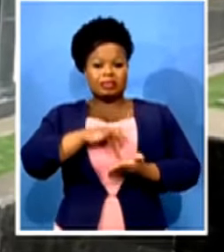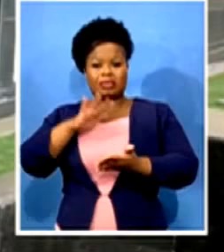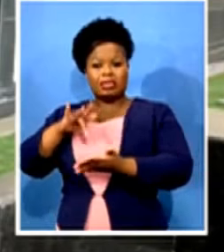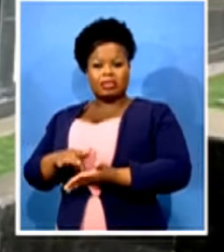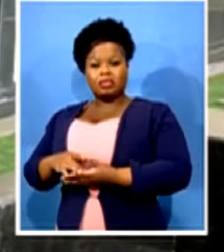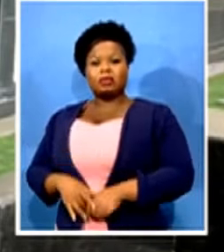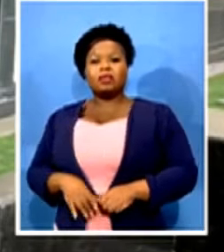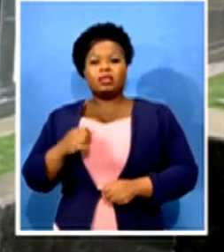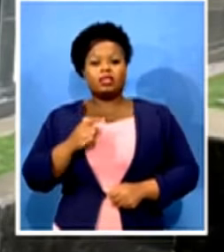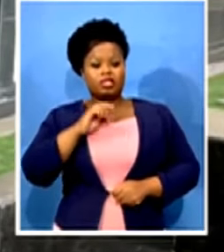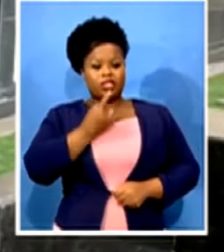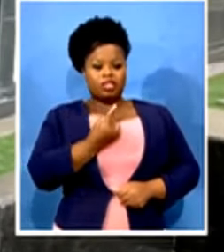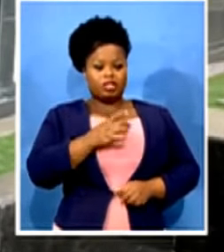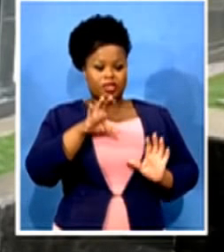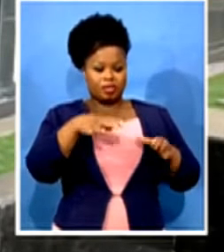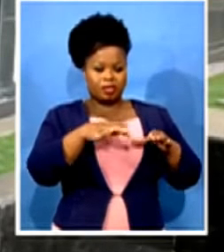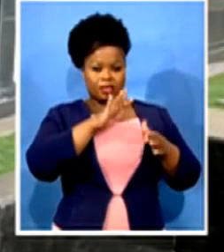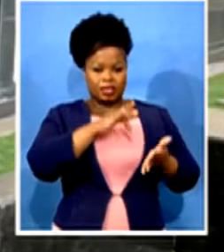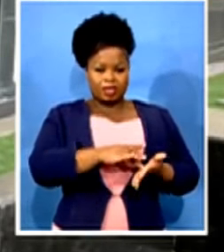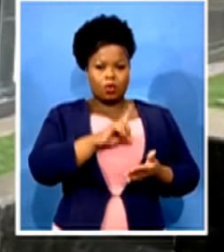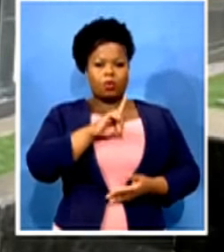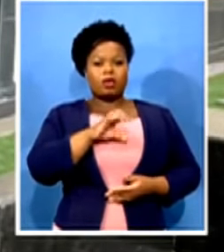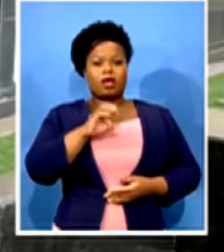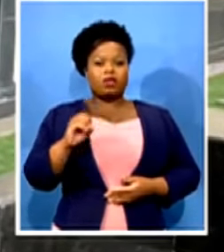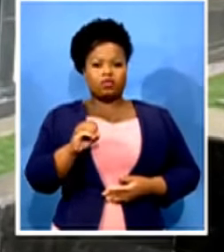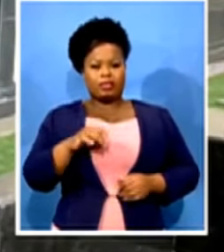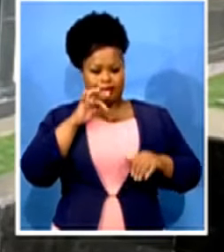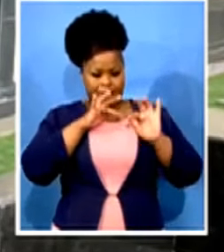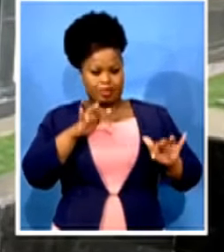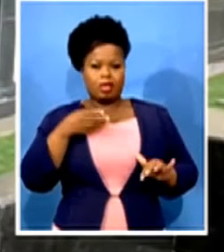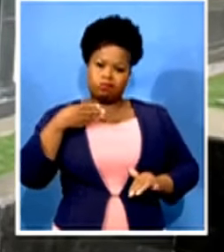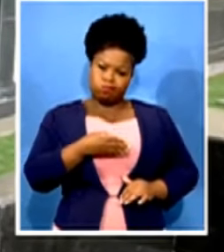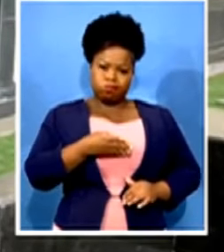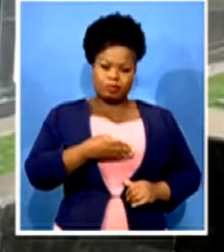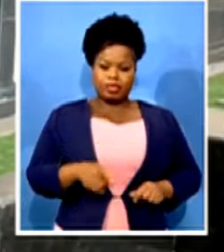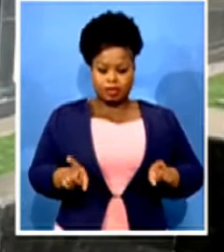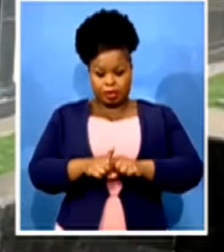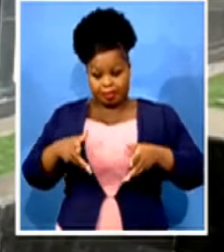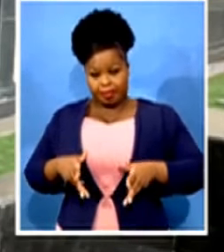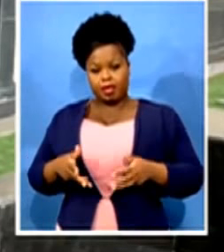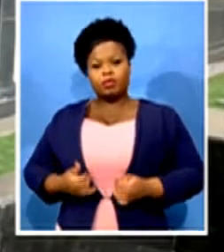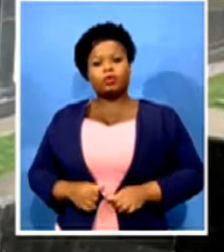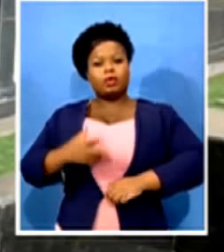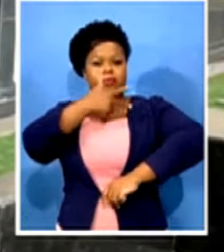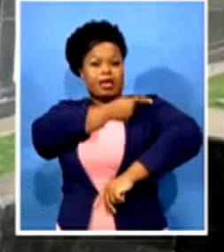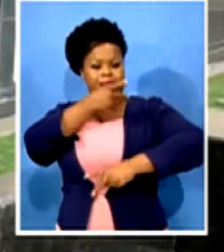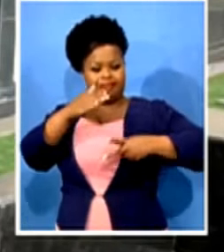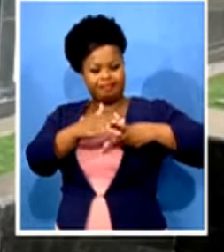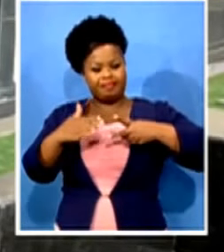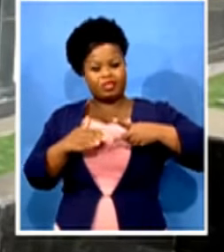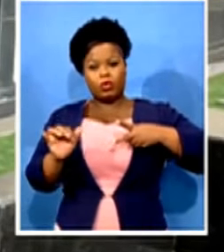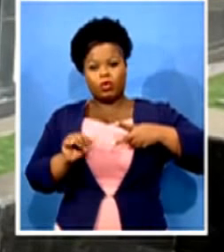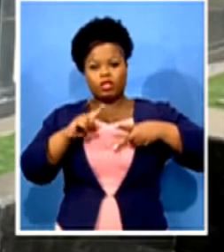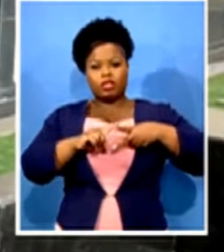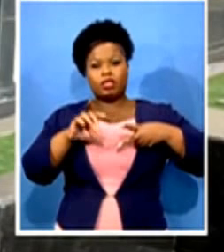including the one that I am at currently. There are 2 vaccines that India has given emergency authorization to: the Oxford AstraZeneca jab, which is being